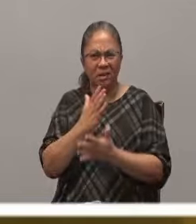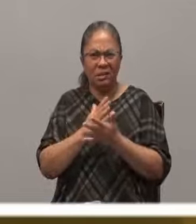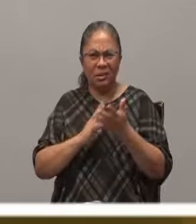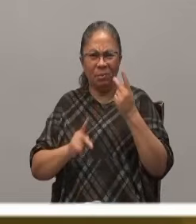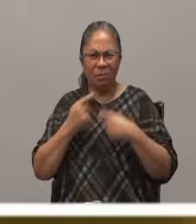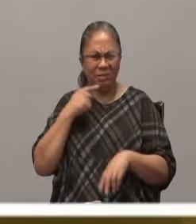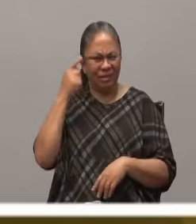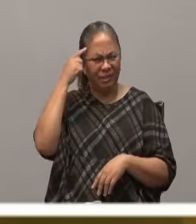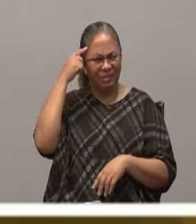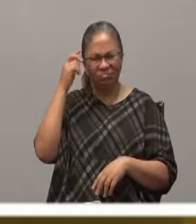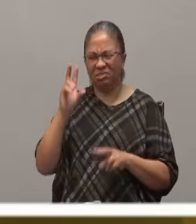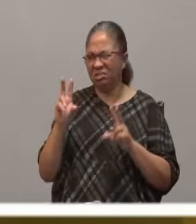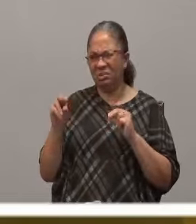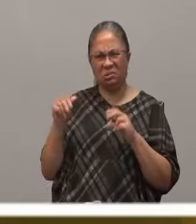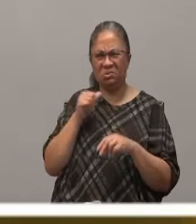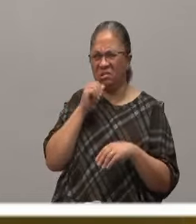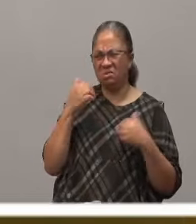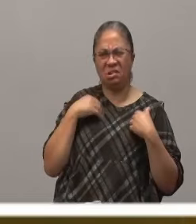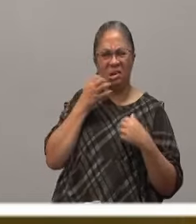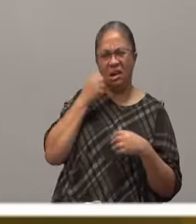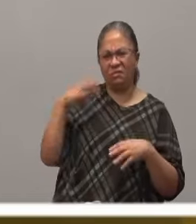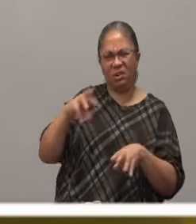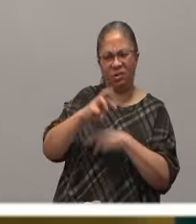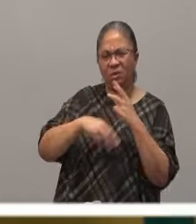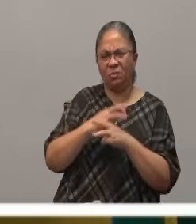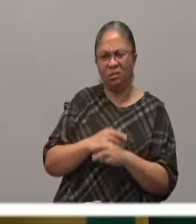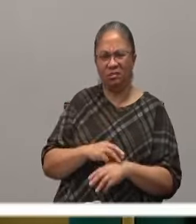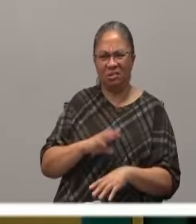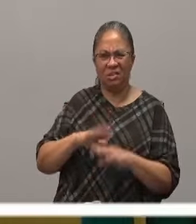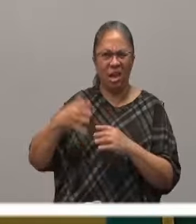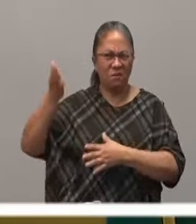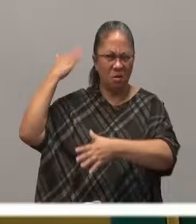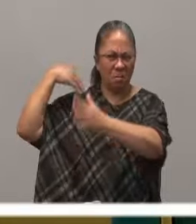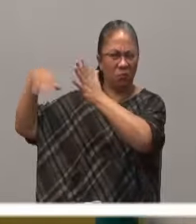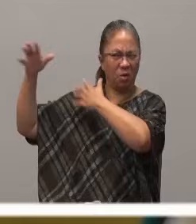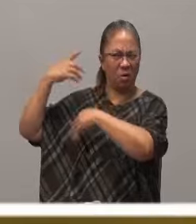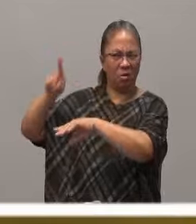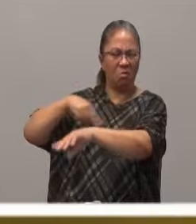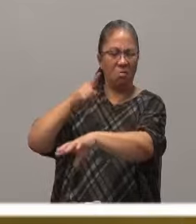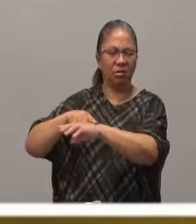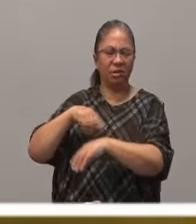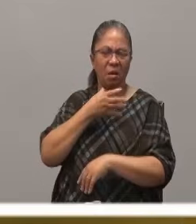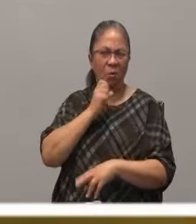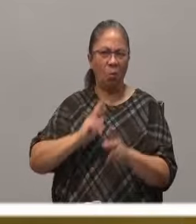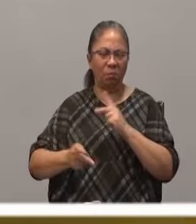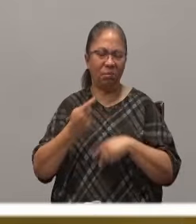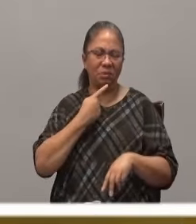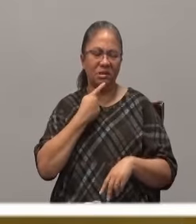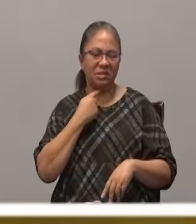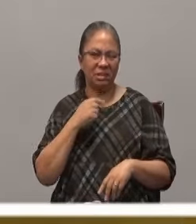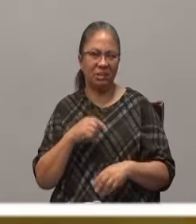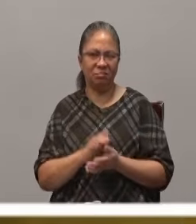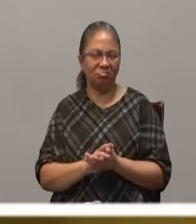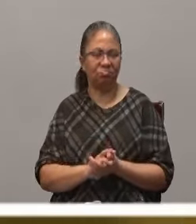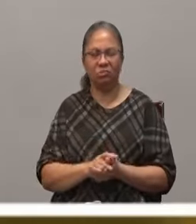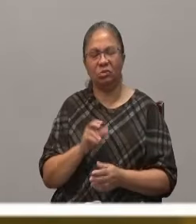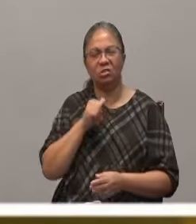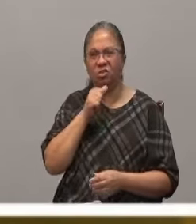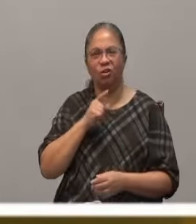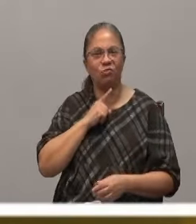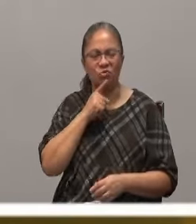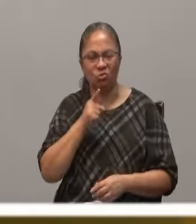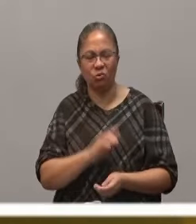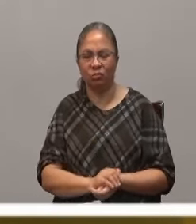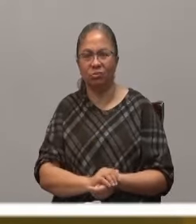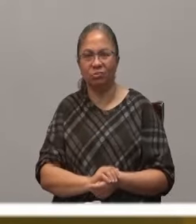evil. They are not, that is old-time folklore foolishness. Duen and Sukiya and them